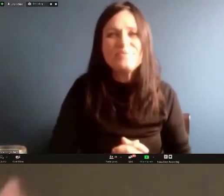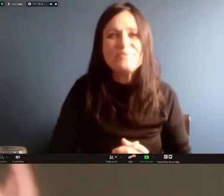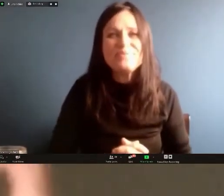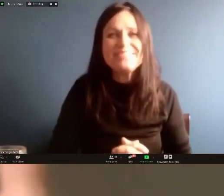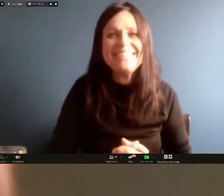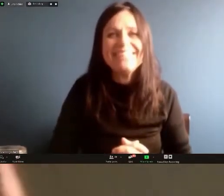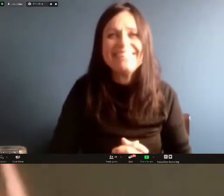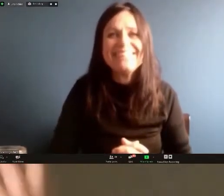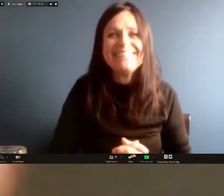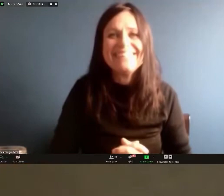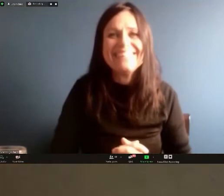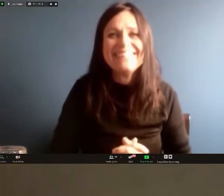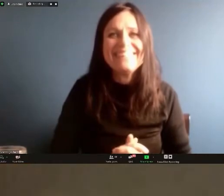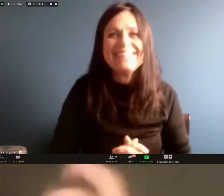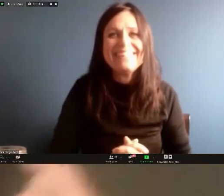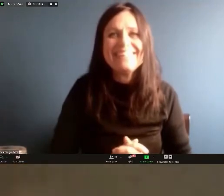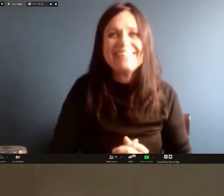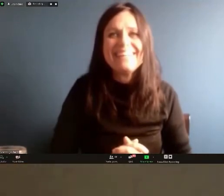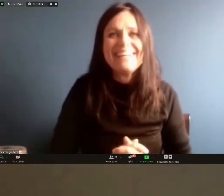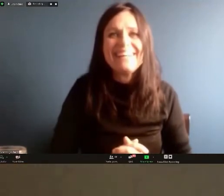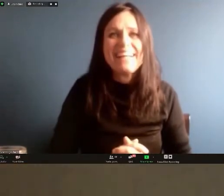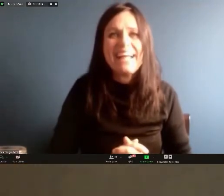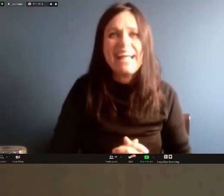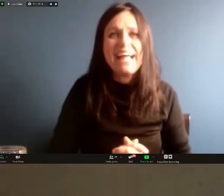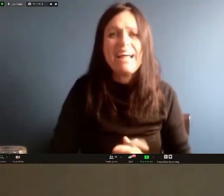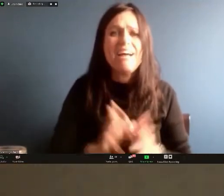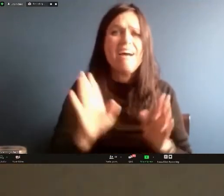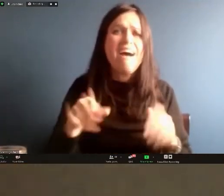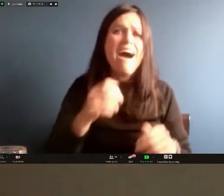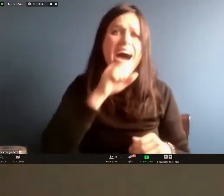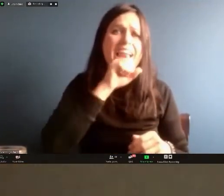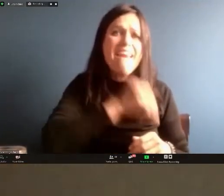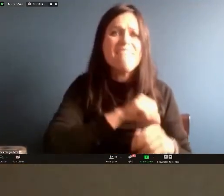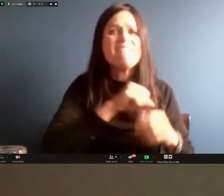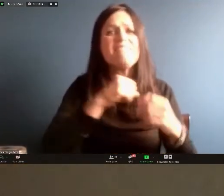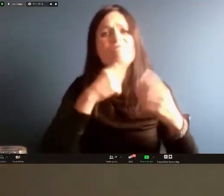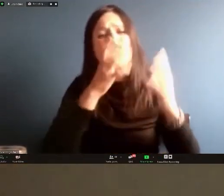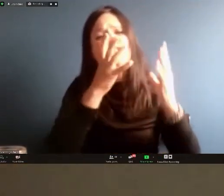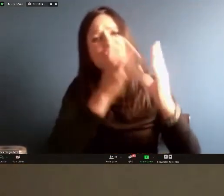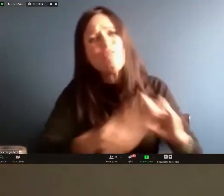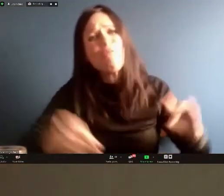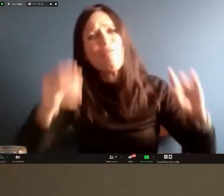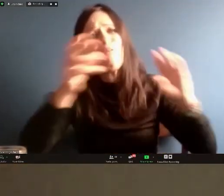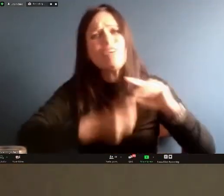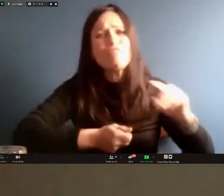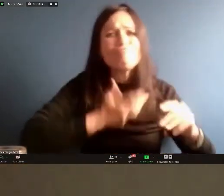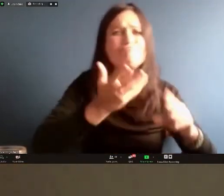just loved, telling stories and things like that.